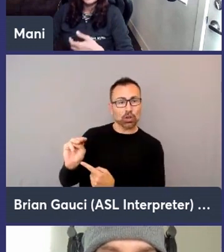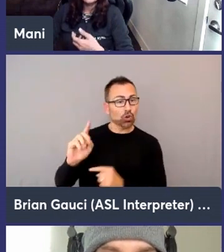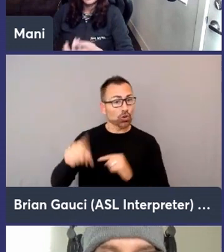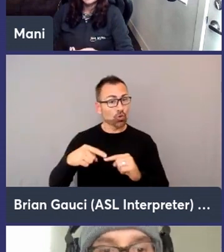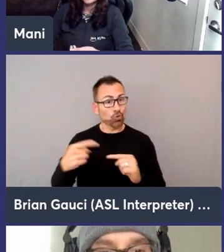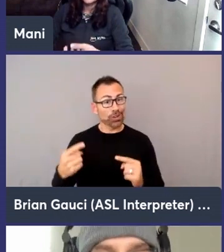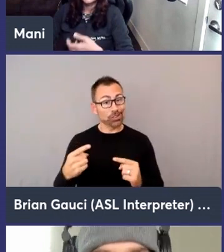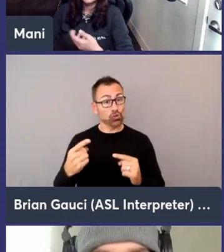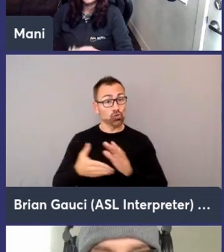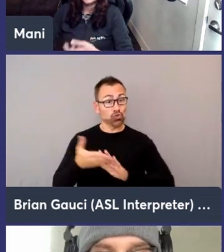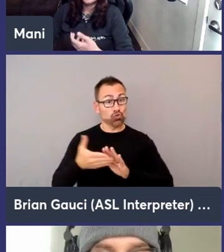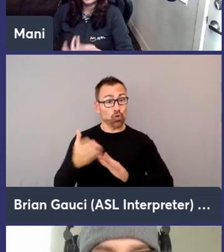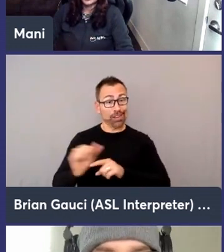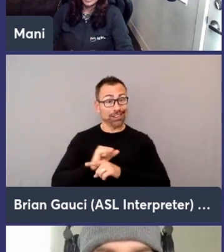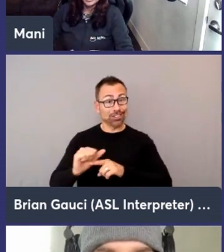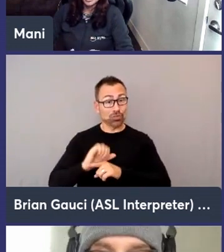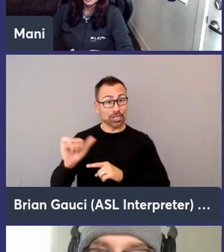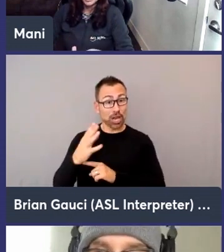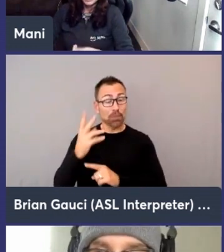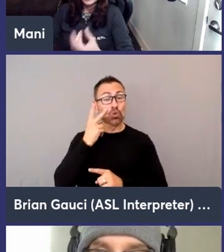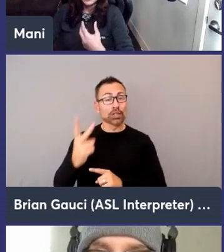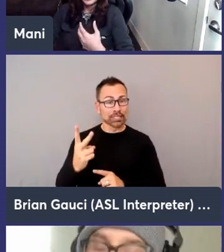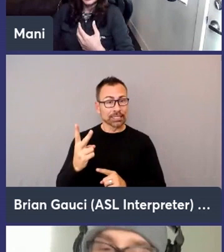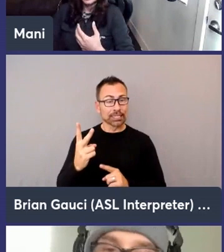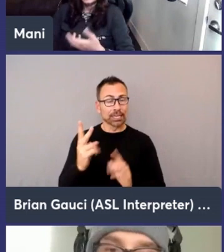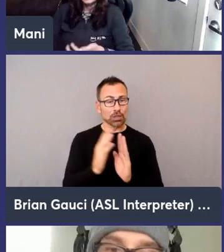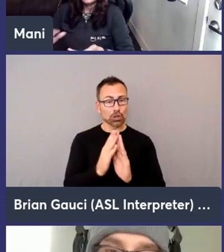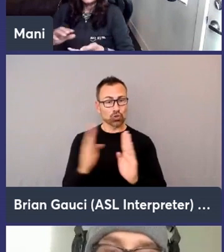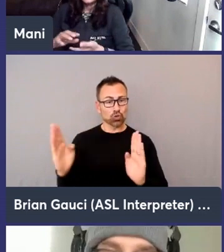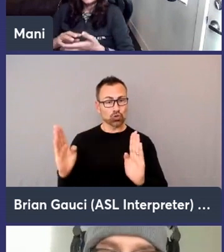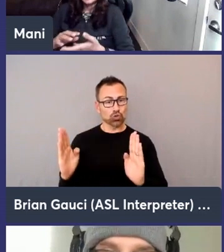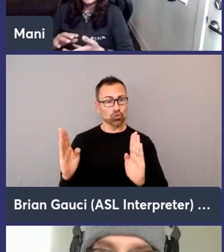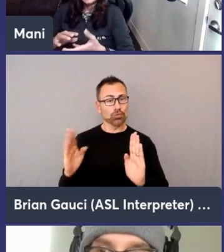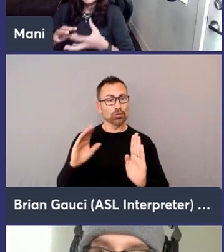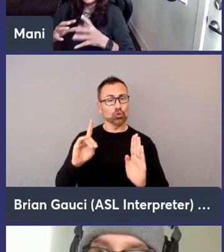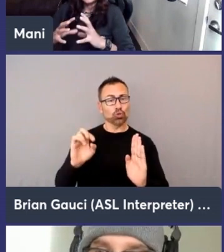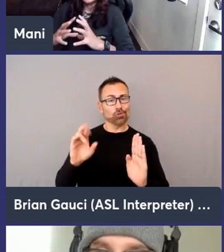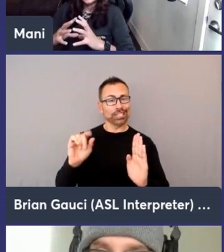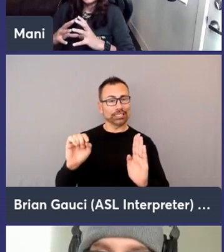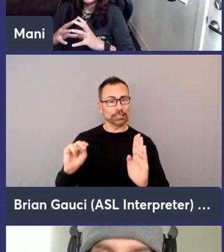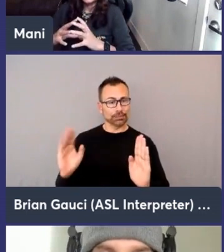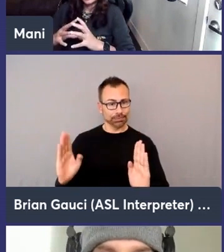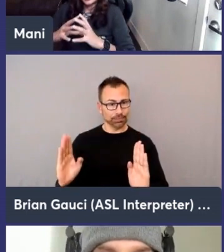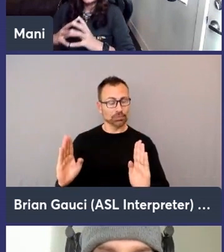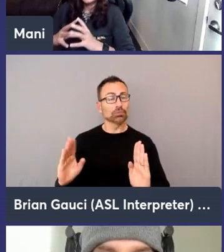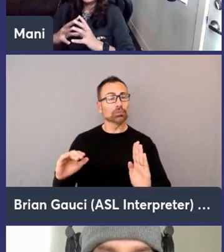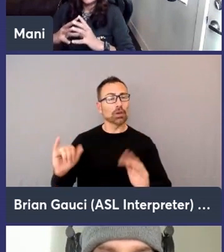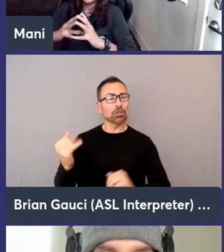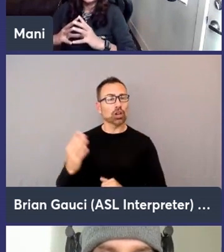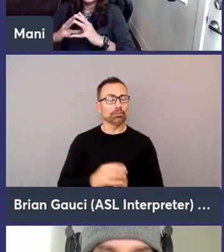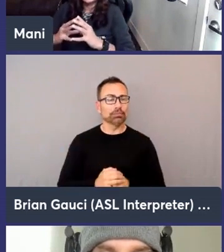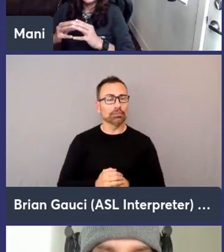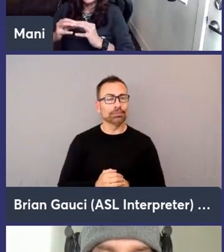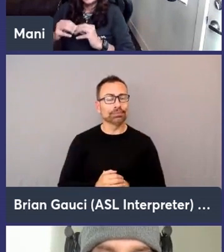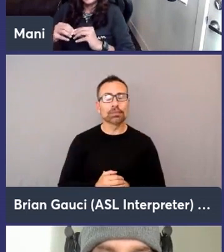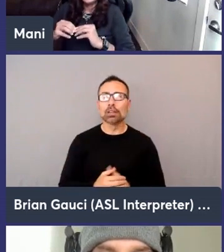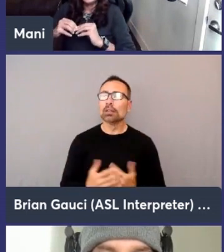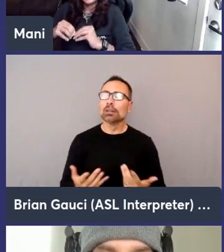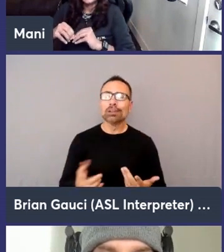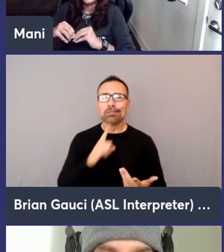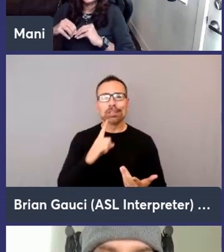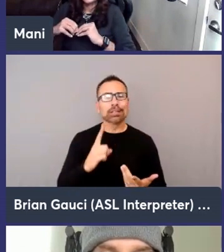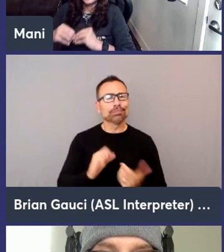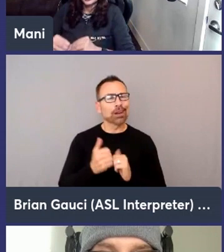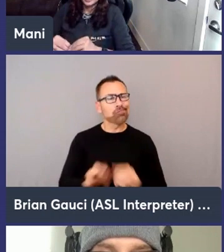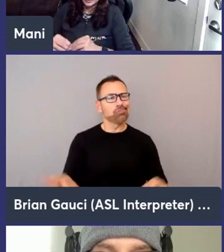you can find out the duration of the training job, right? The thing is, how important is it for me to